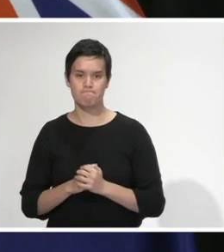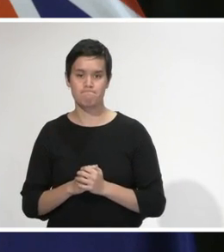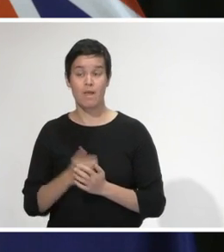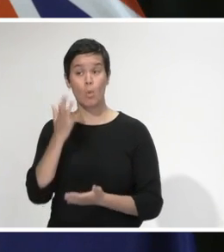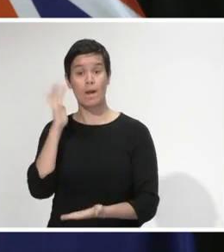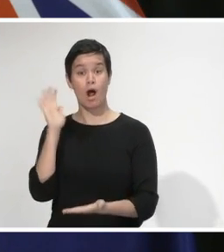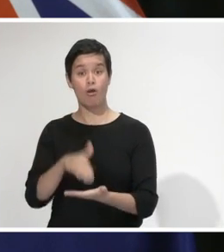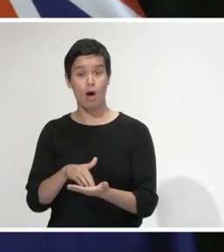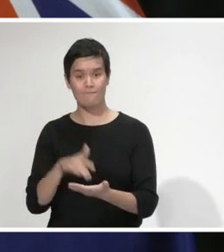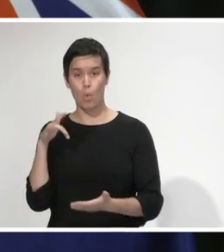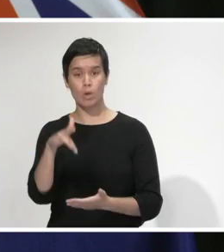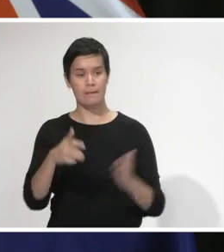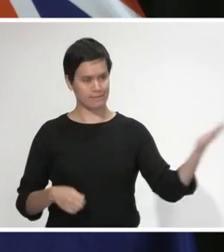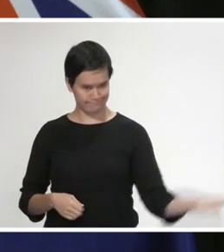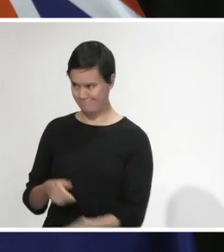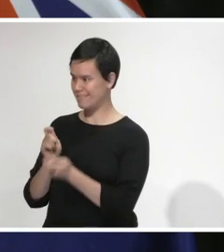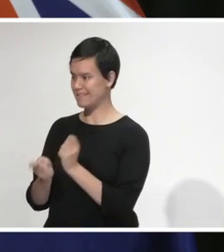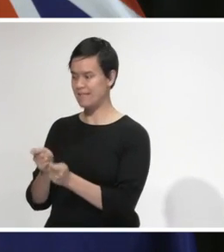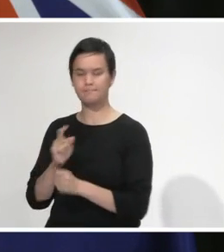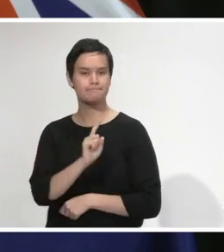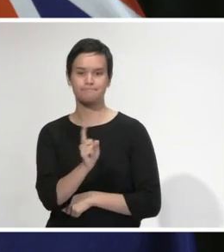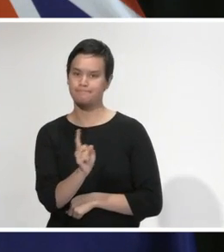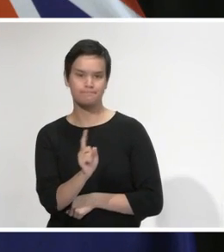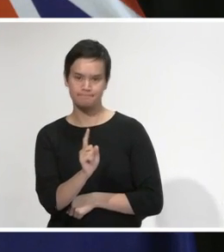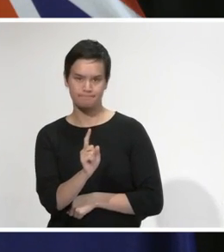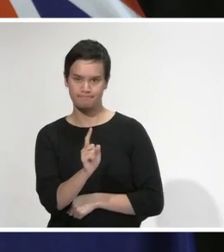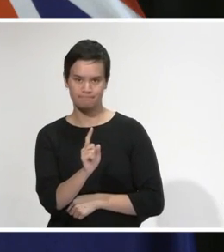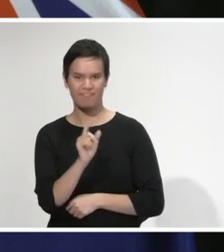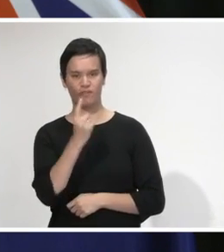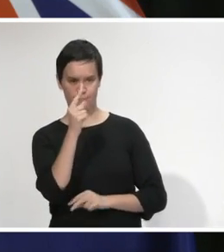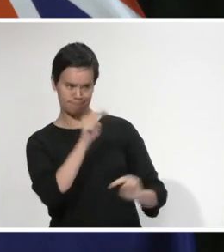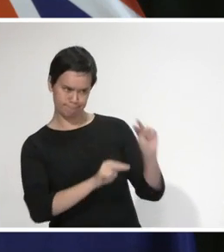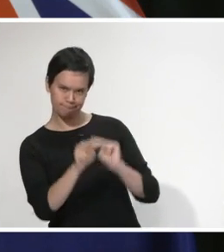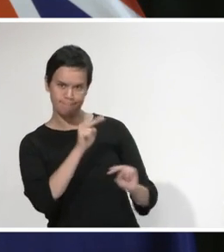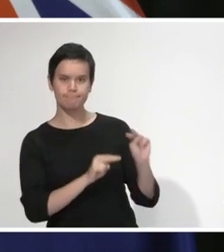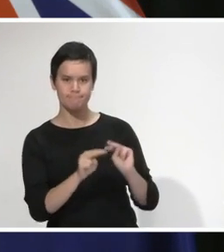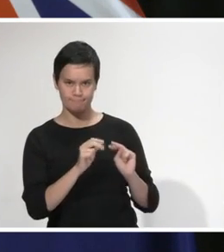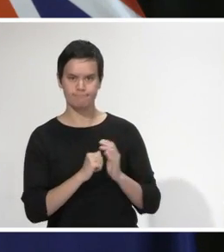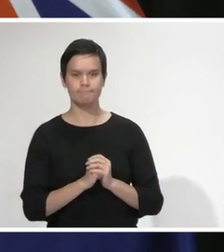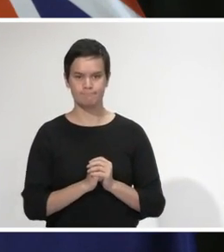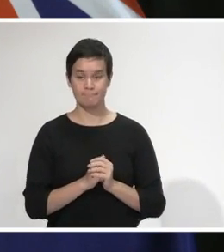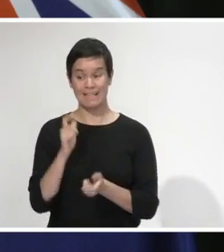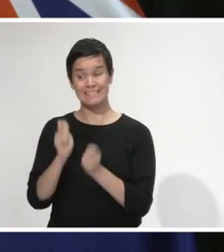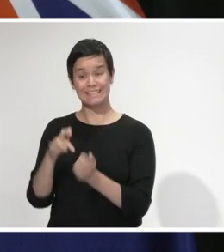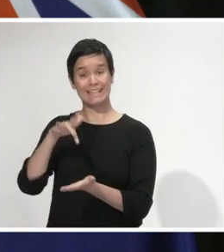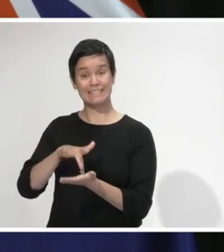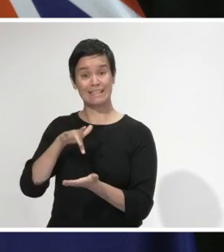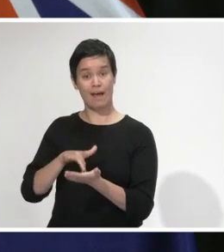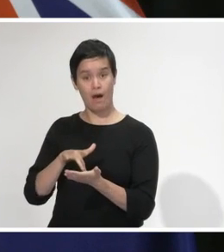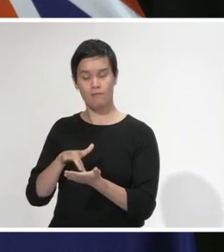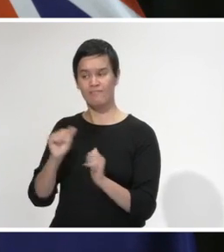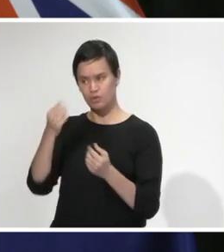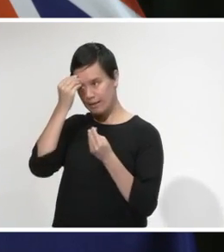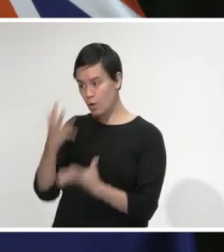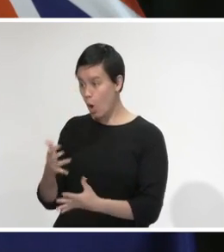be tested, but as I said, the message out to those running the CBACs is have a low threshold for testing